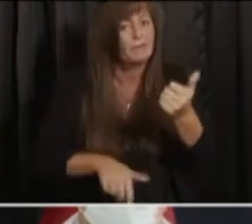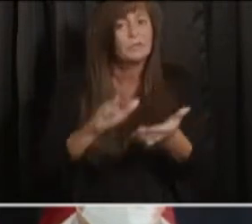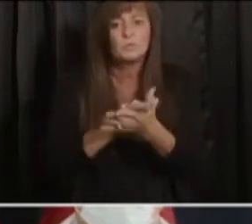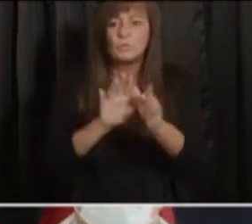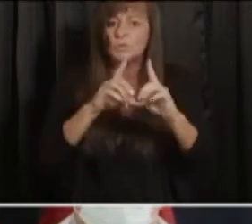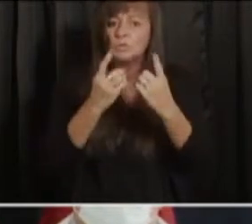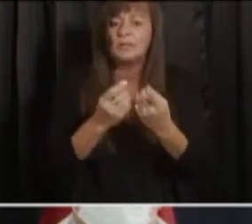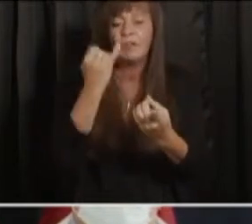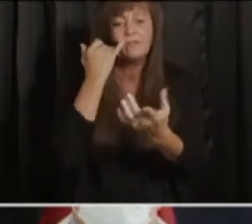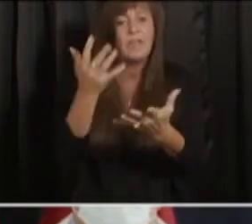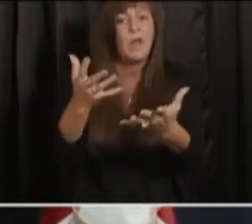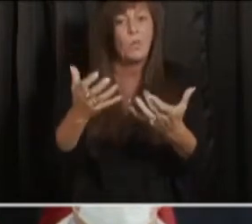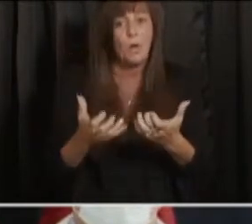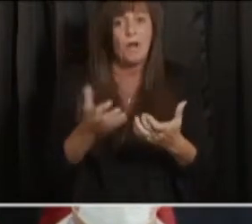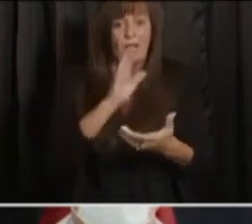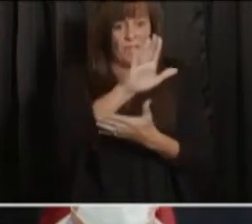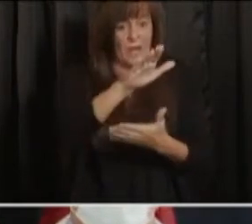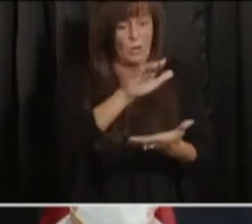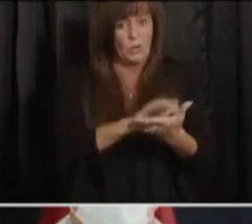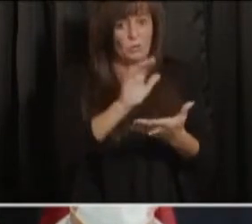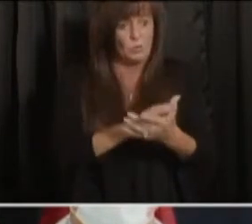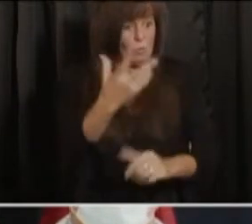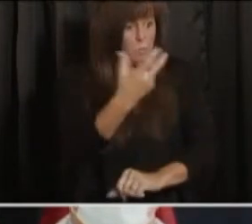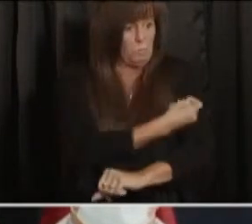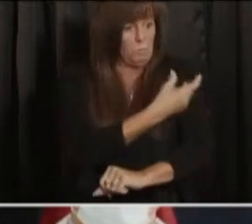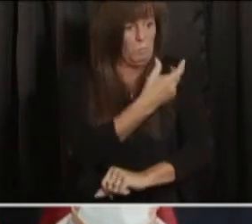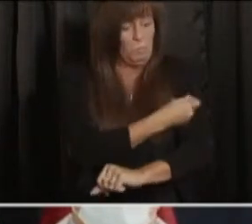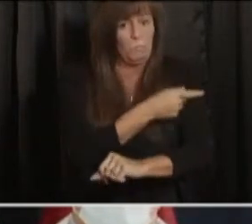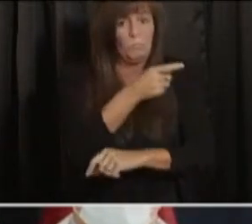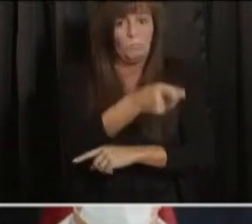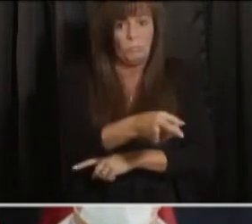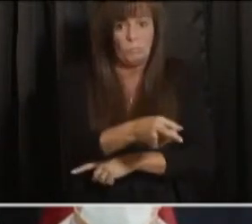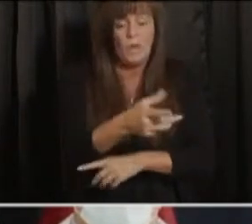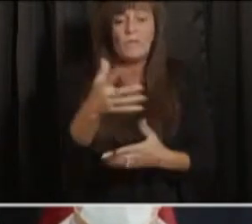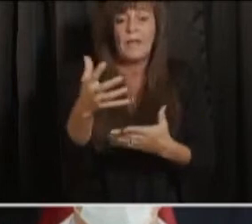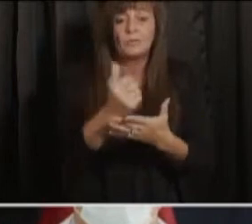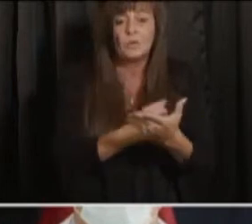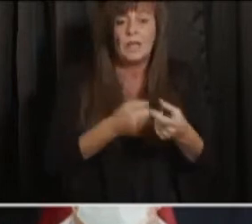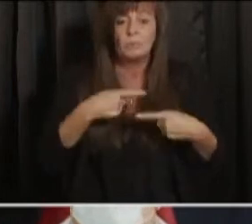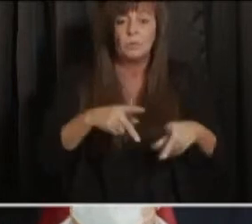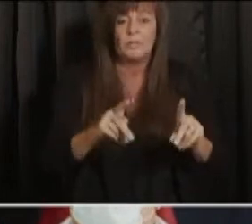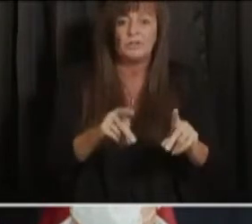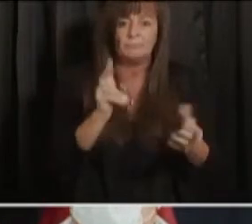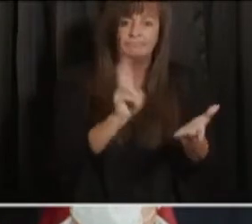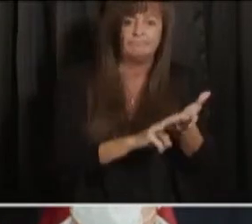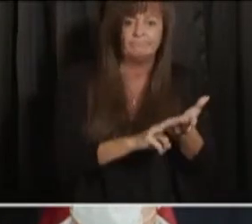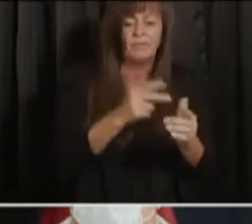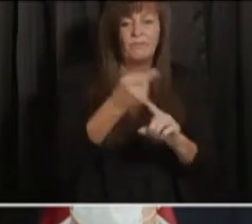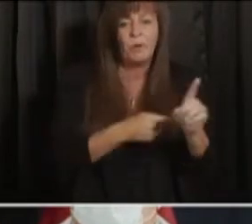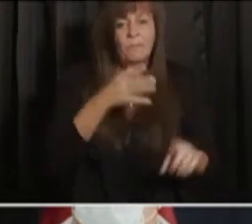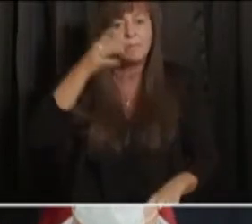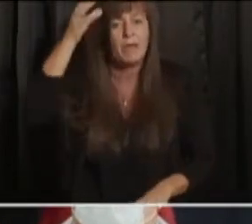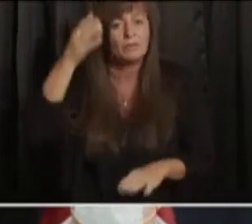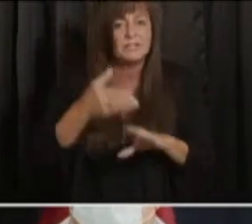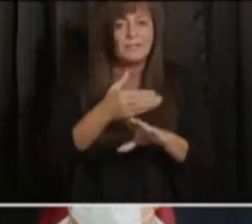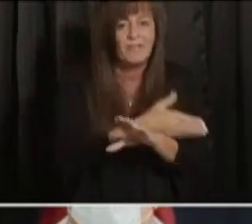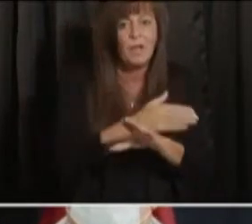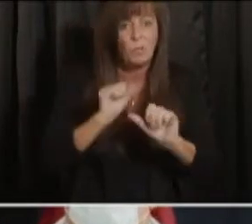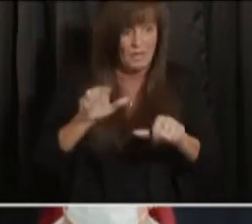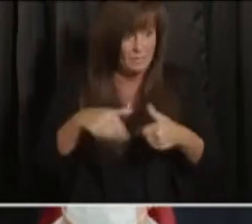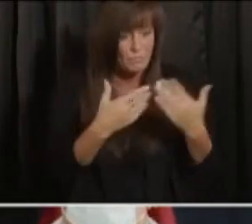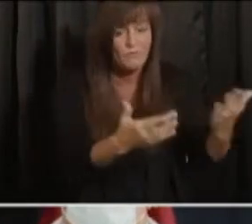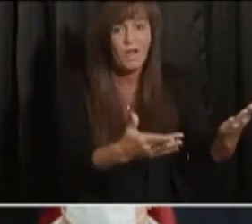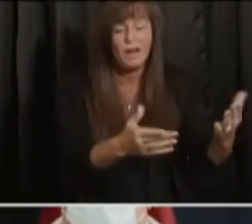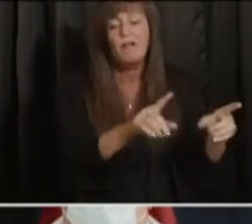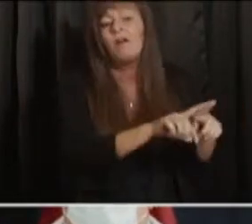to offer it on-site at a school, they can collect the permission statements from parents ahead of time, and we can provide that service. They can also coordinate